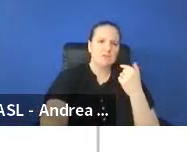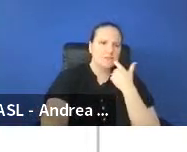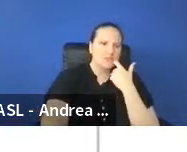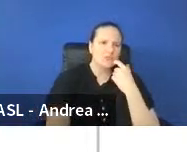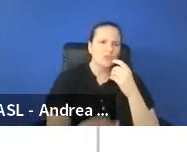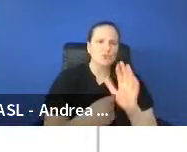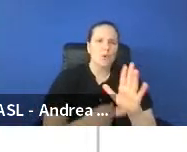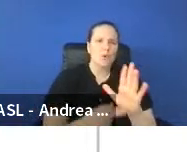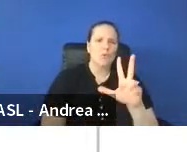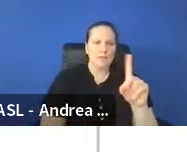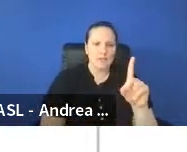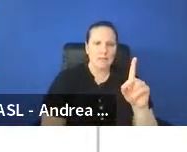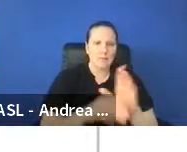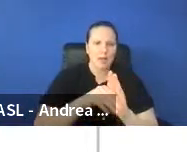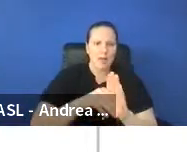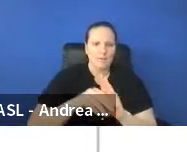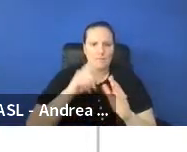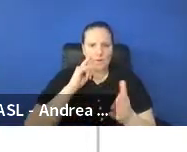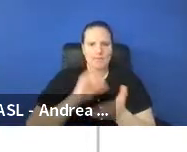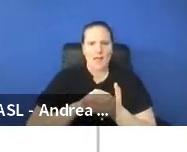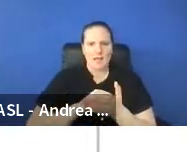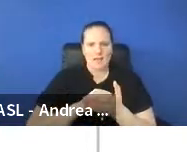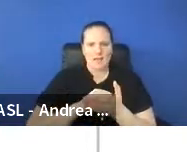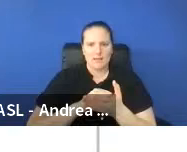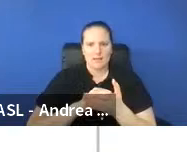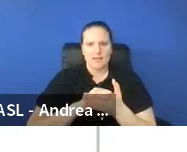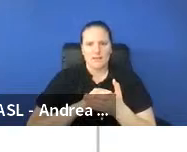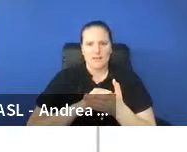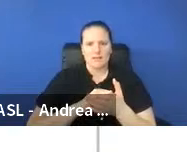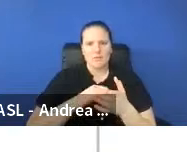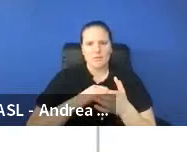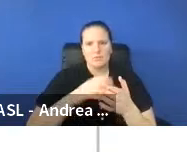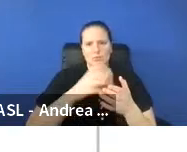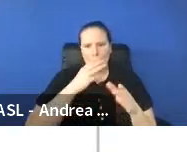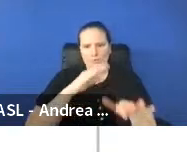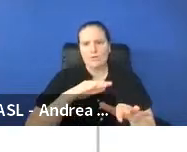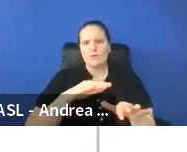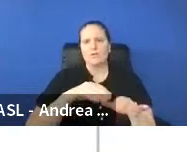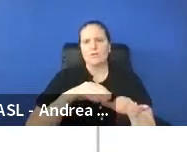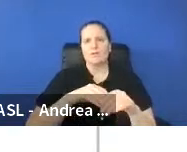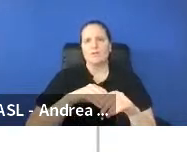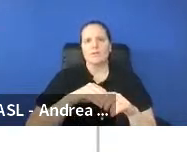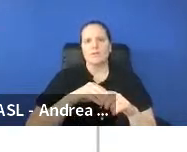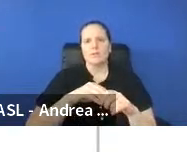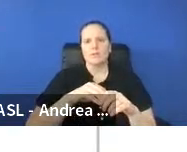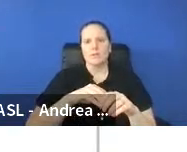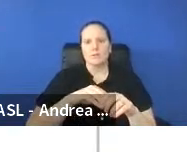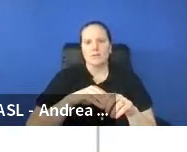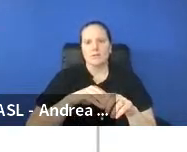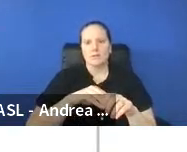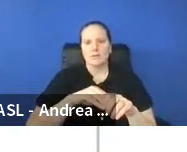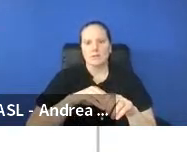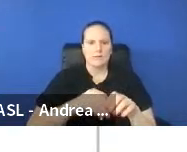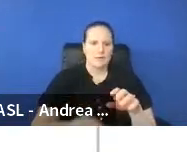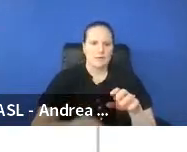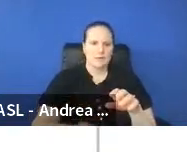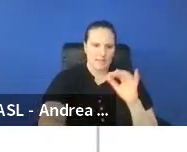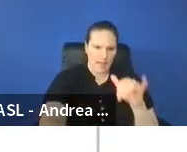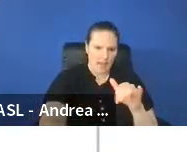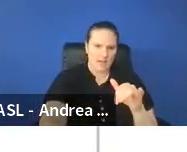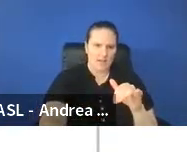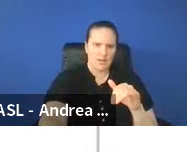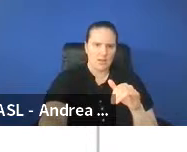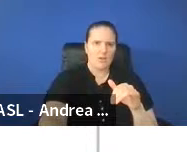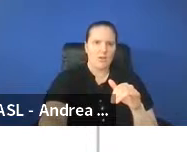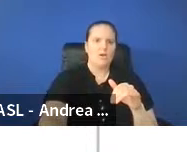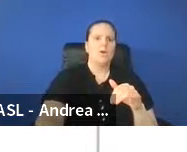the river crossing and the impacts on downtown Vancouver. That is one of the components that we are evaluating now, and we'll be making